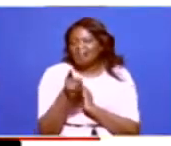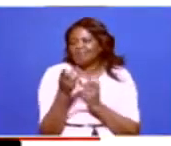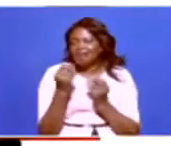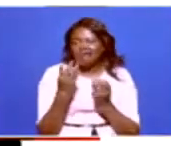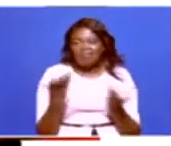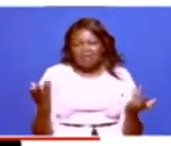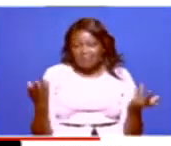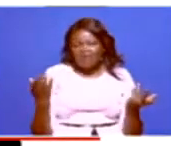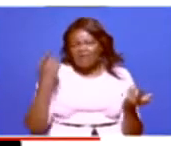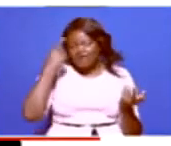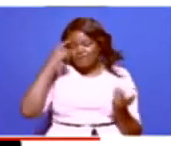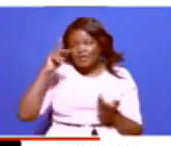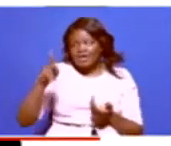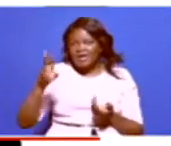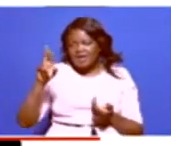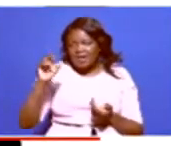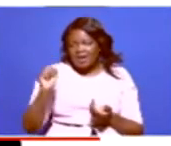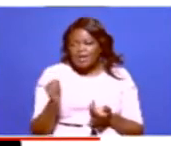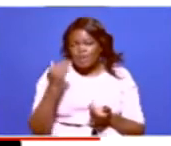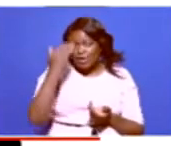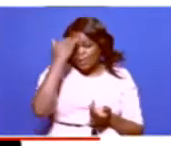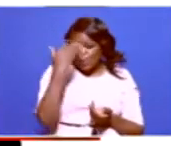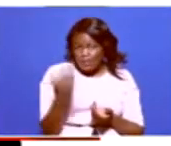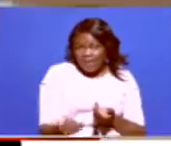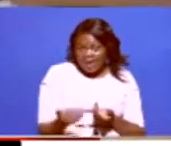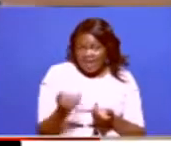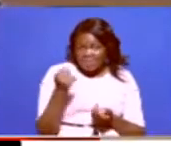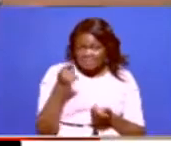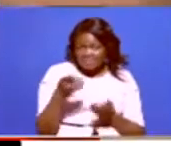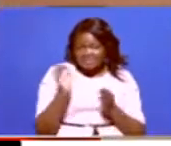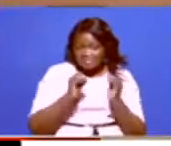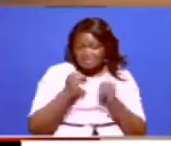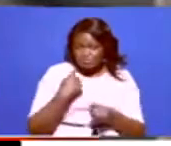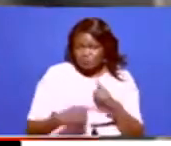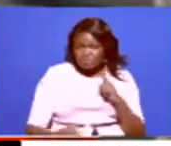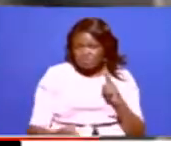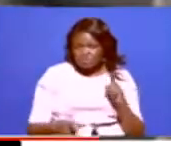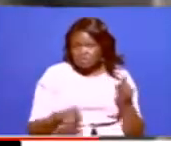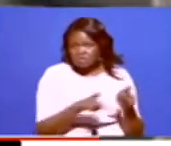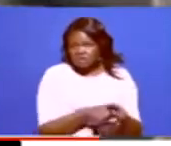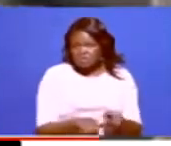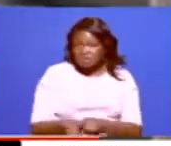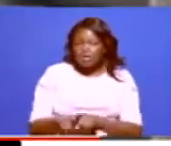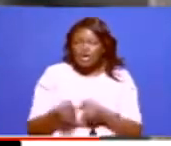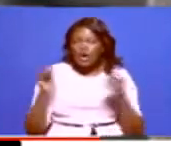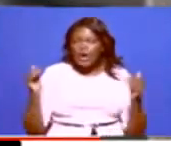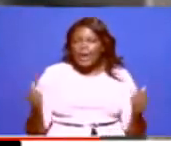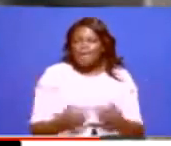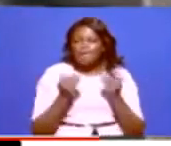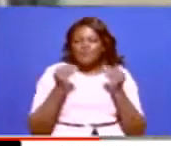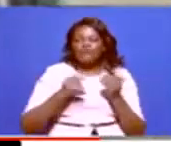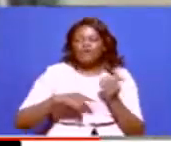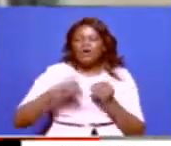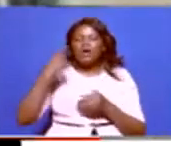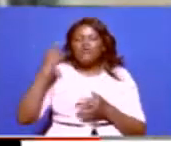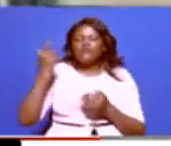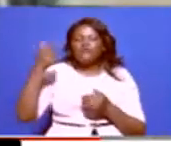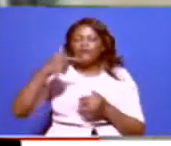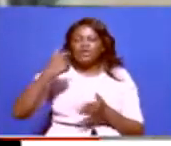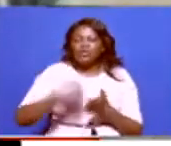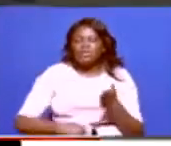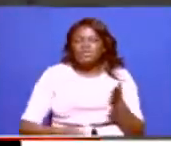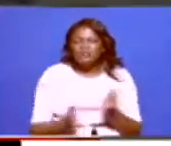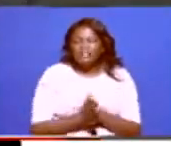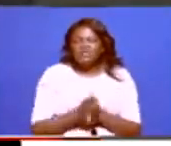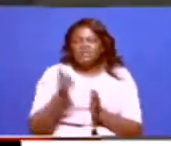for the Kenya Revenue Authority, given that this is an election year, as well as the impact of high fuel prices, the Russia-Ukraine